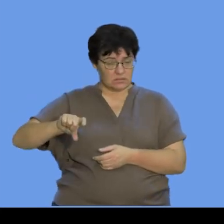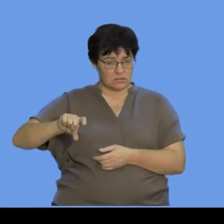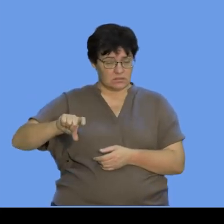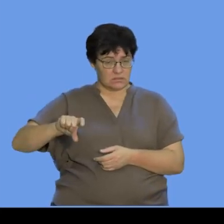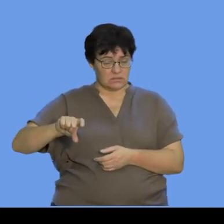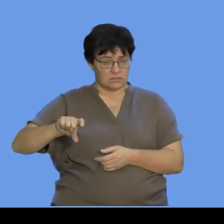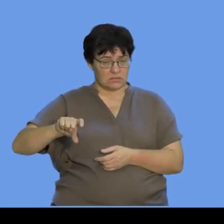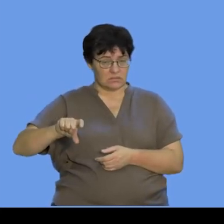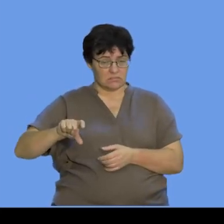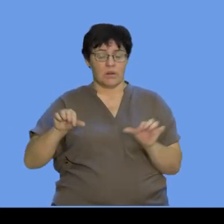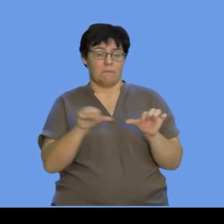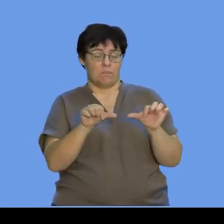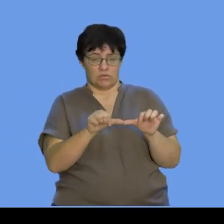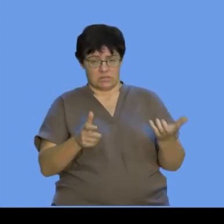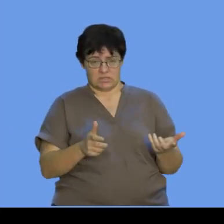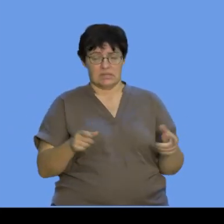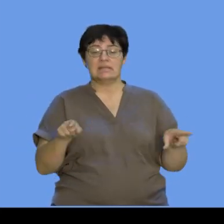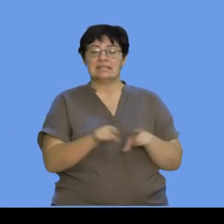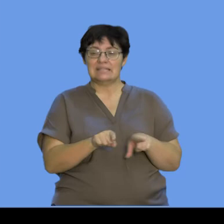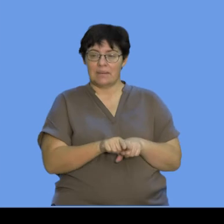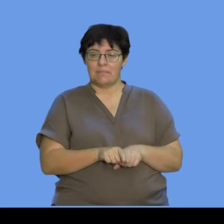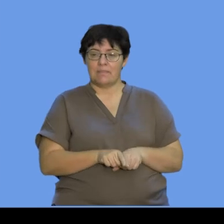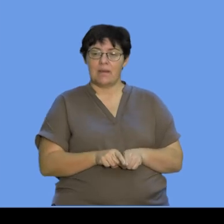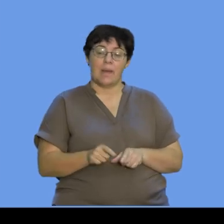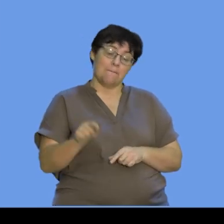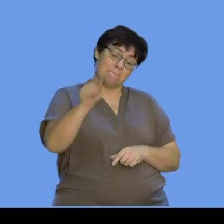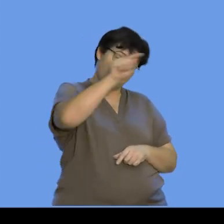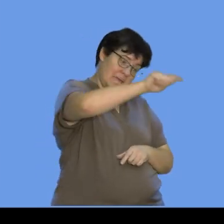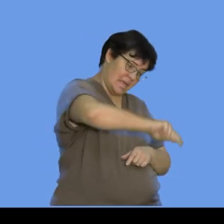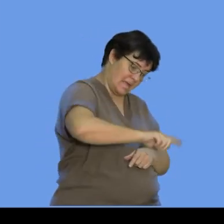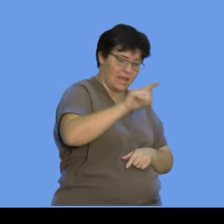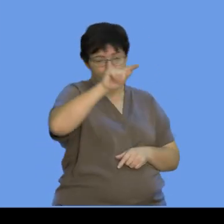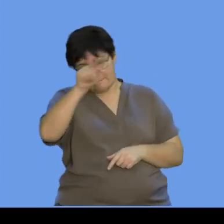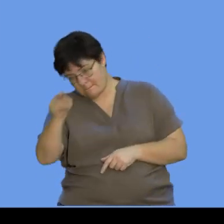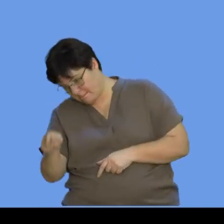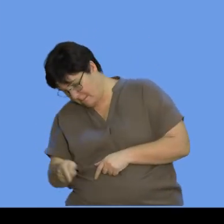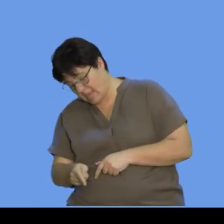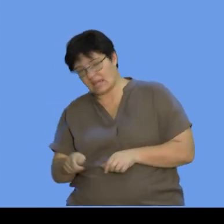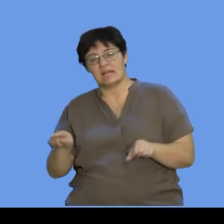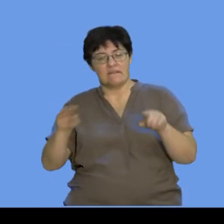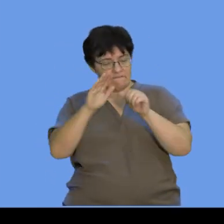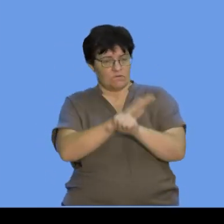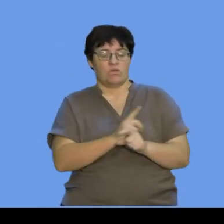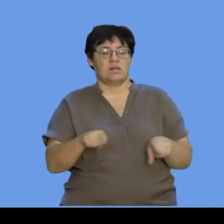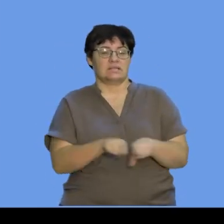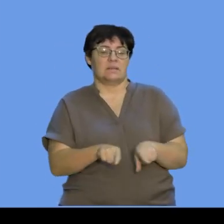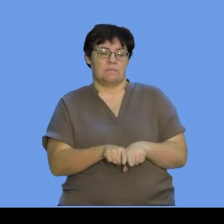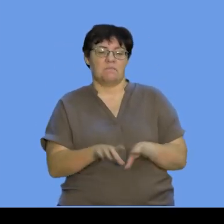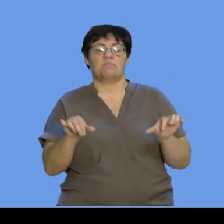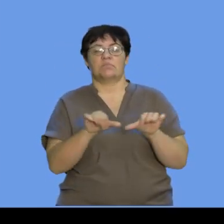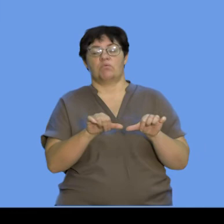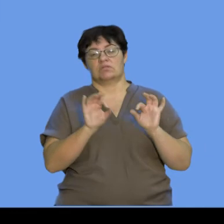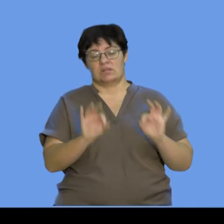smaller sides to be in proportion. Also with the bigger one, see, with the whole side,